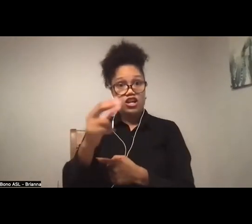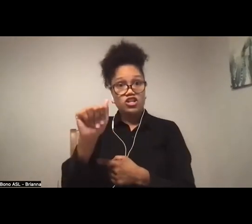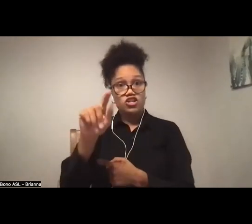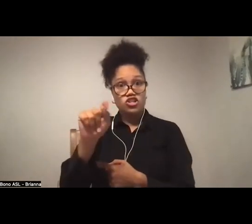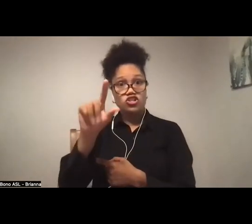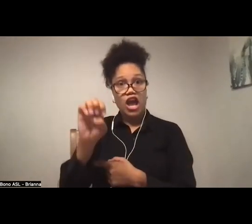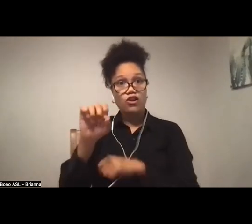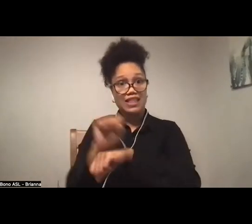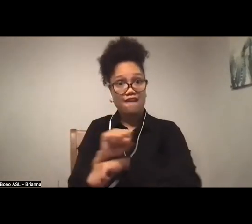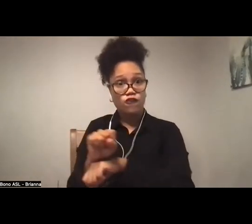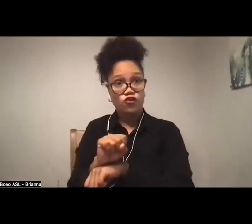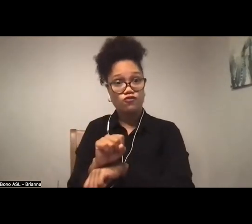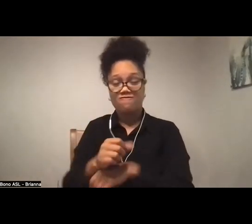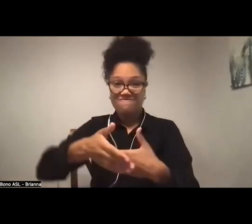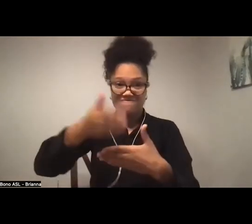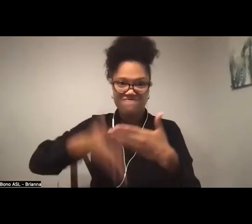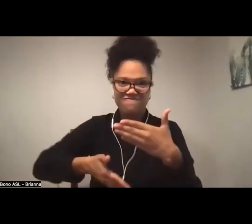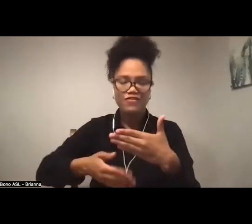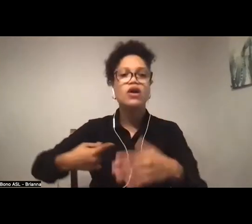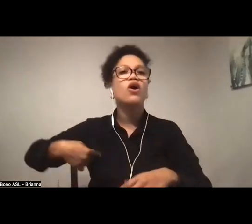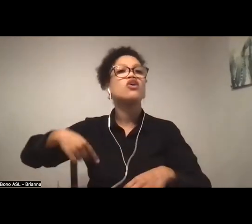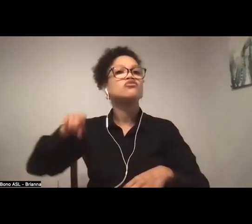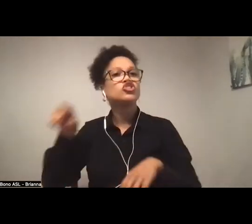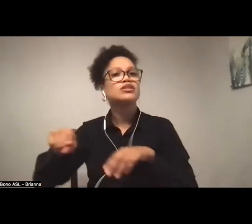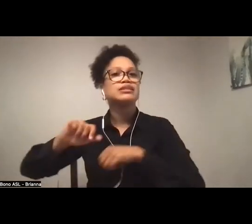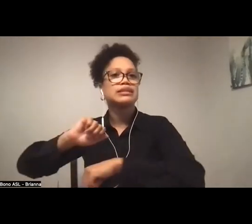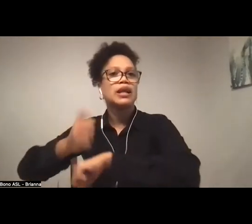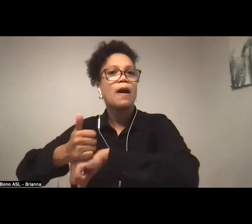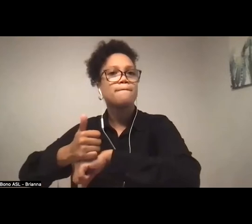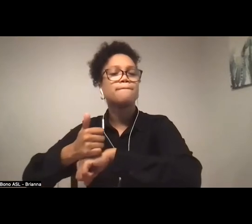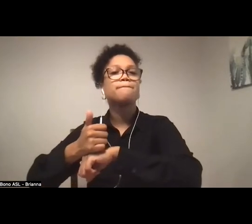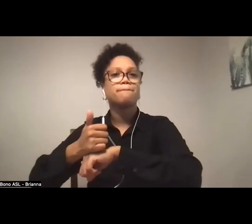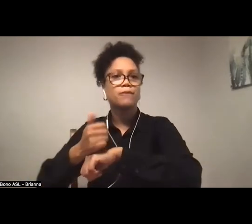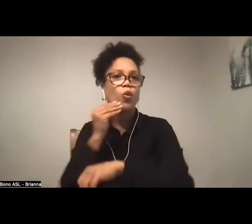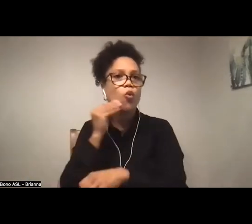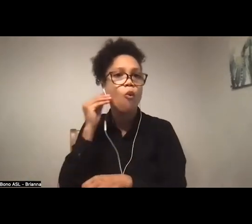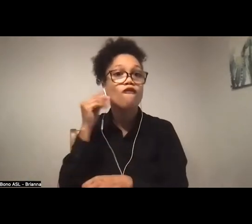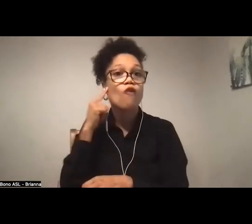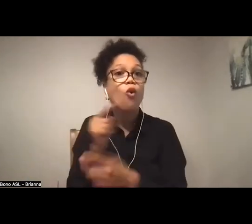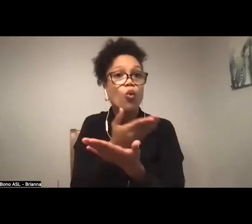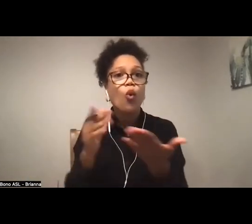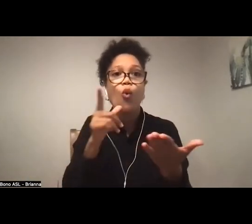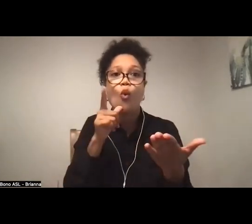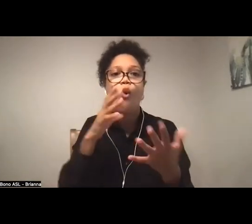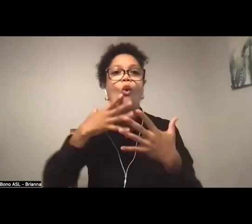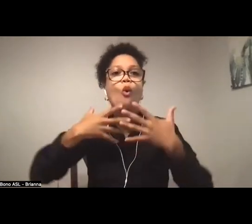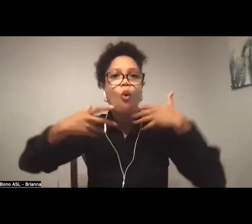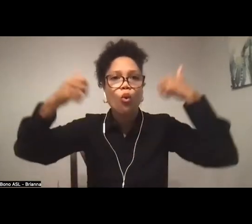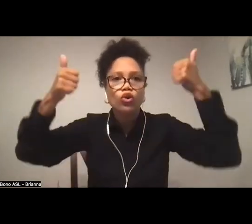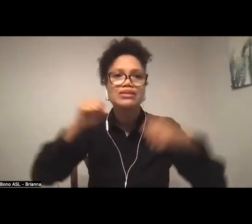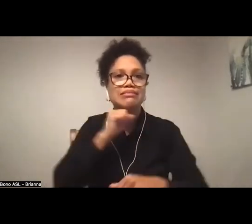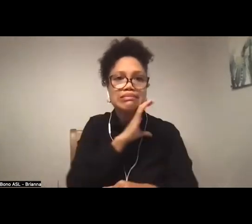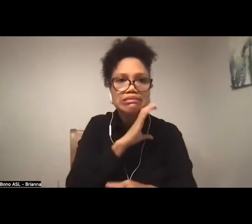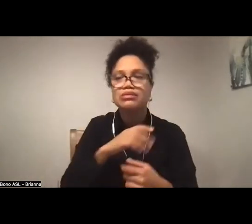home for the elderly and infirmed under the idea that everyone has a right